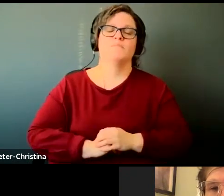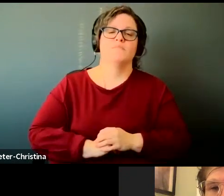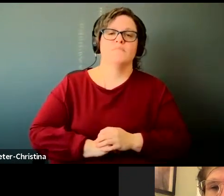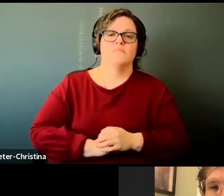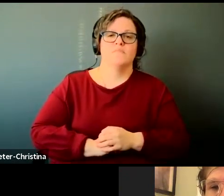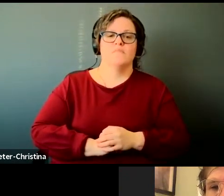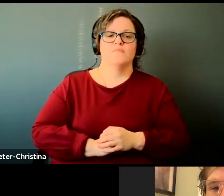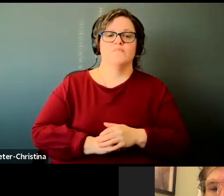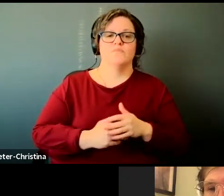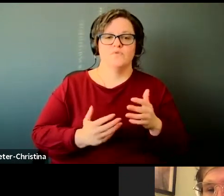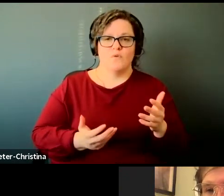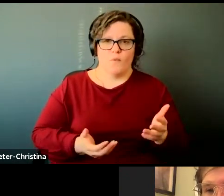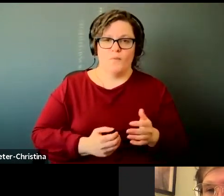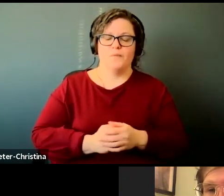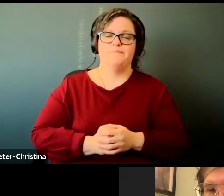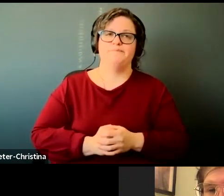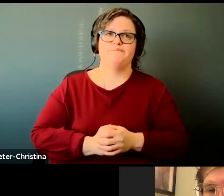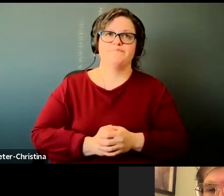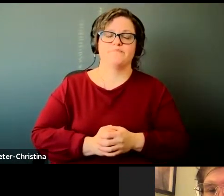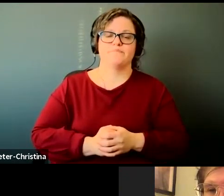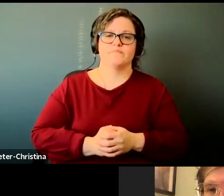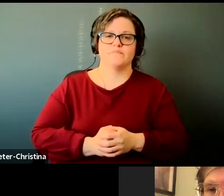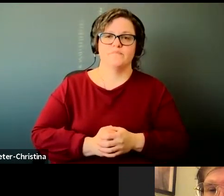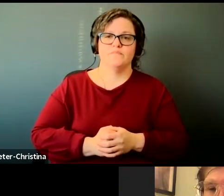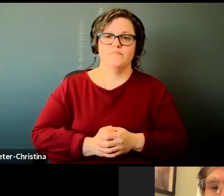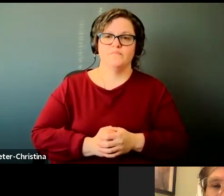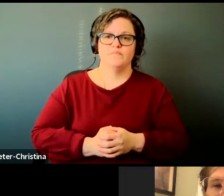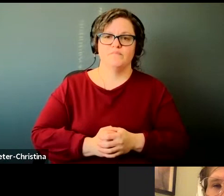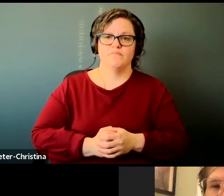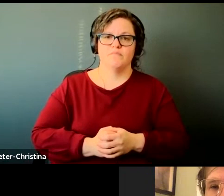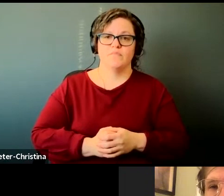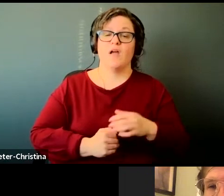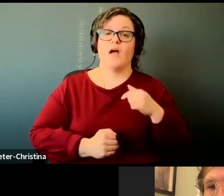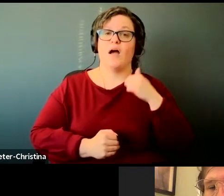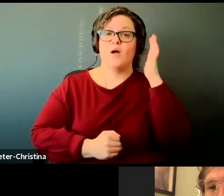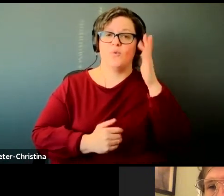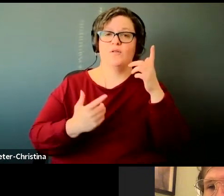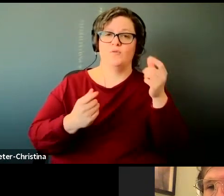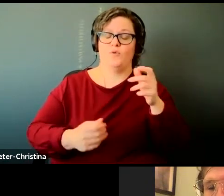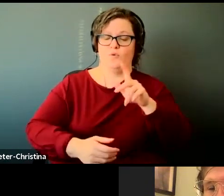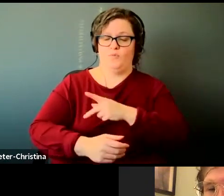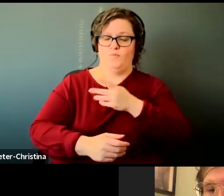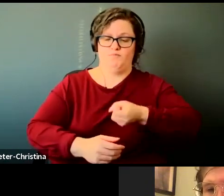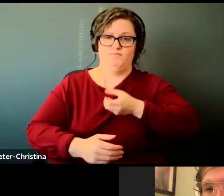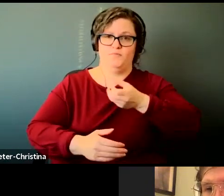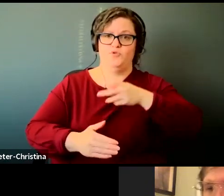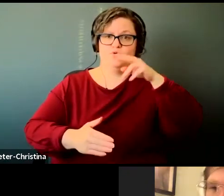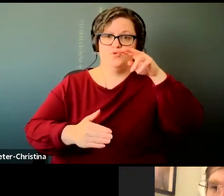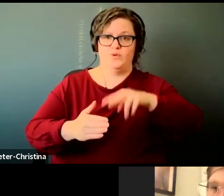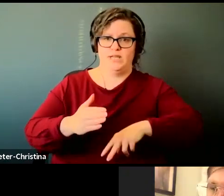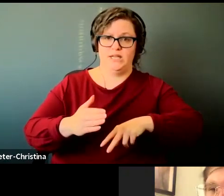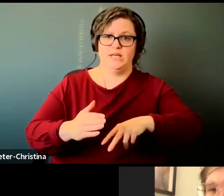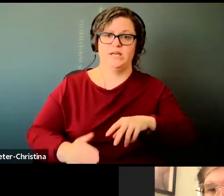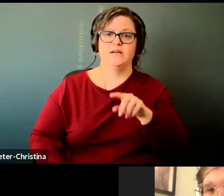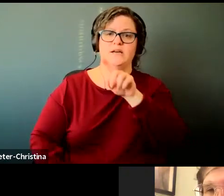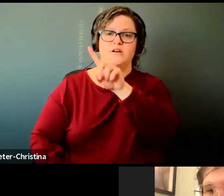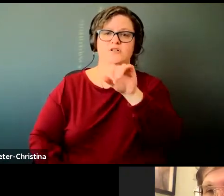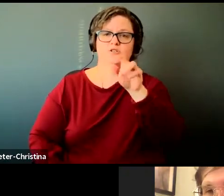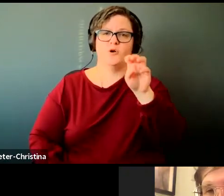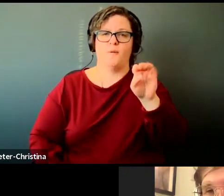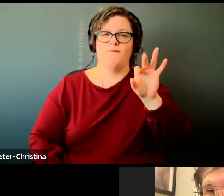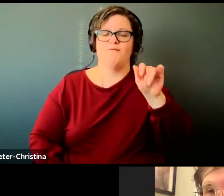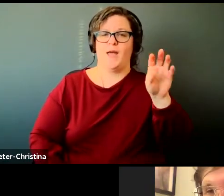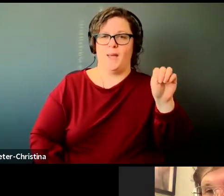today is I'm going to start first. I'm going to be reading you a piece from Zomfam. Zomfam is my debut